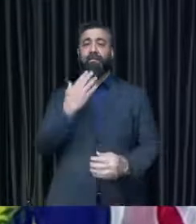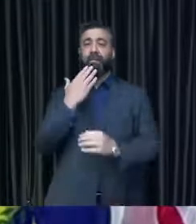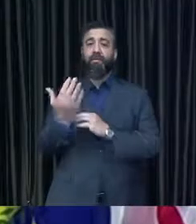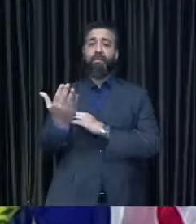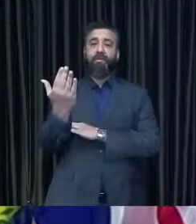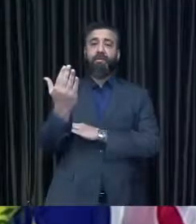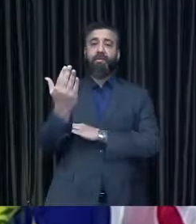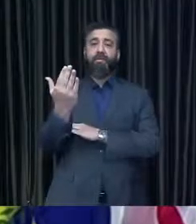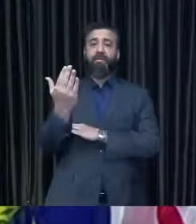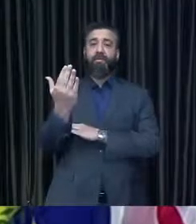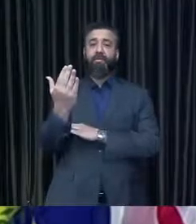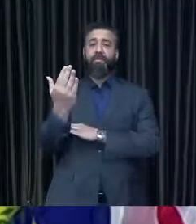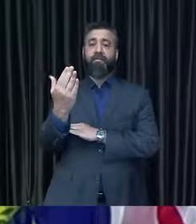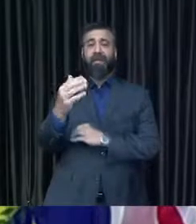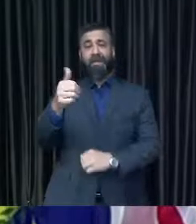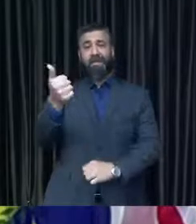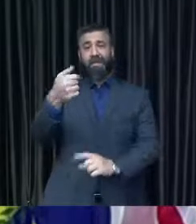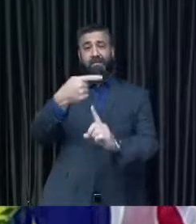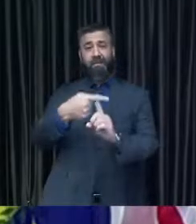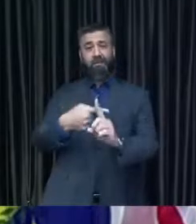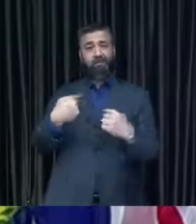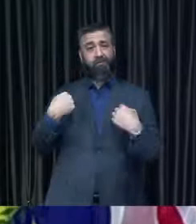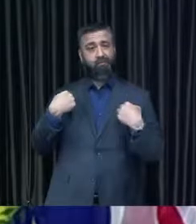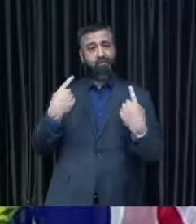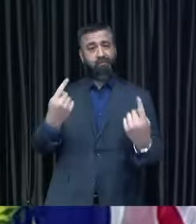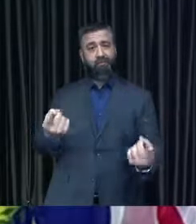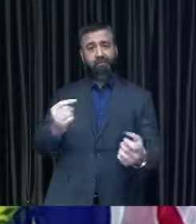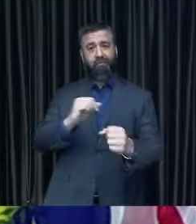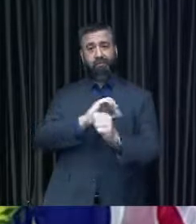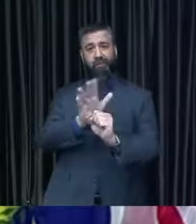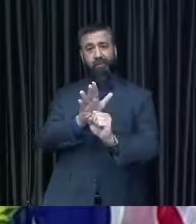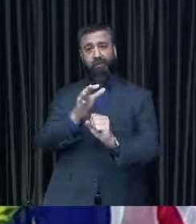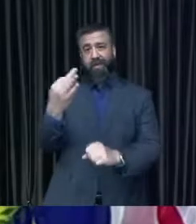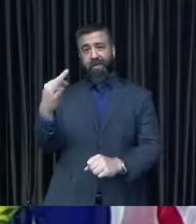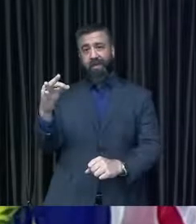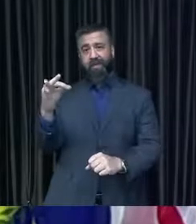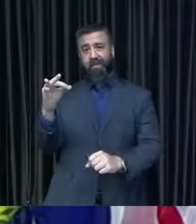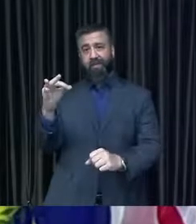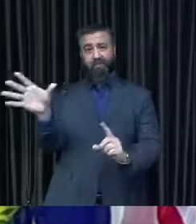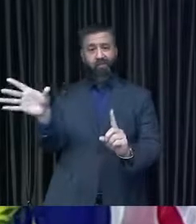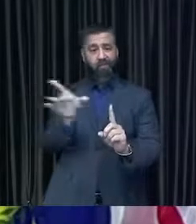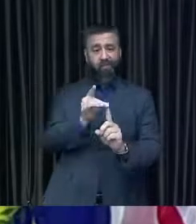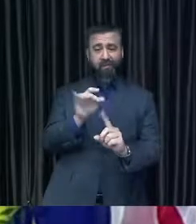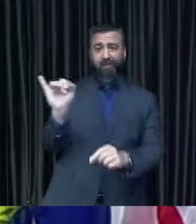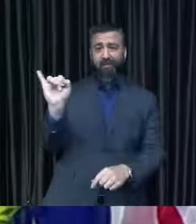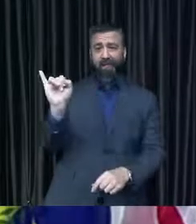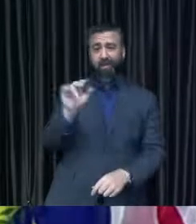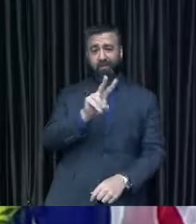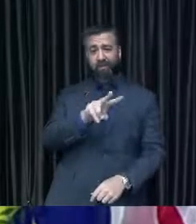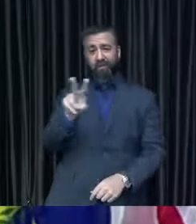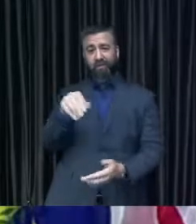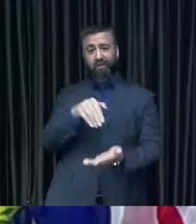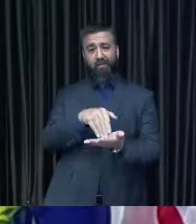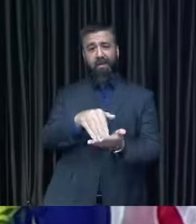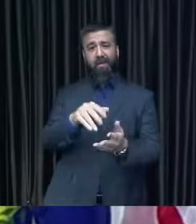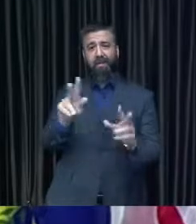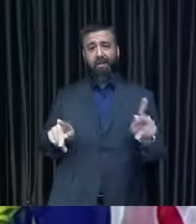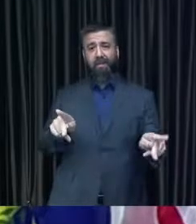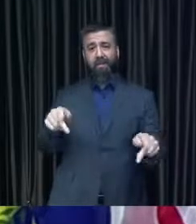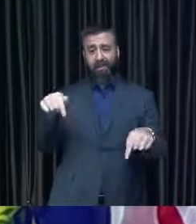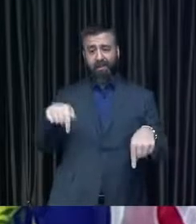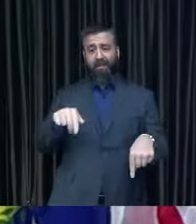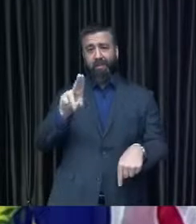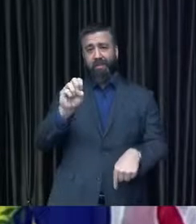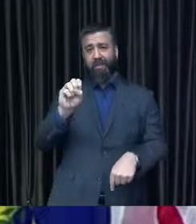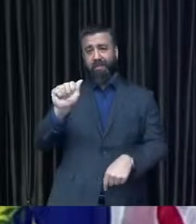morning. 10 months into this pandemic, COVID-19 has infected more than 22 million people in the U.S., taking